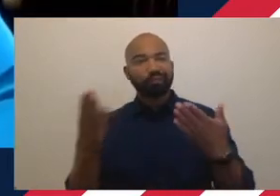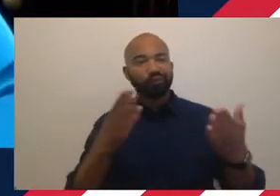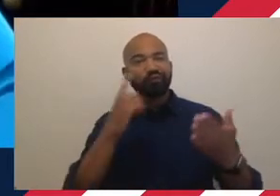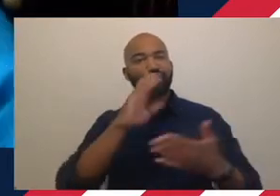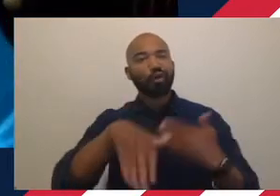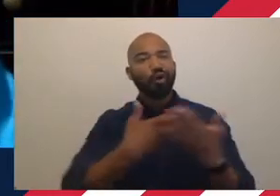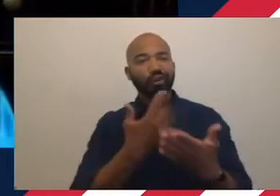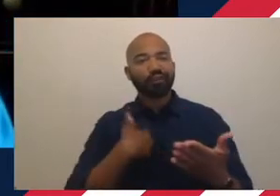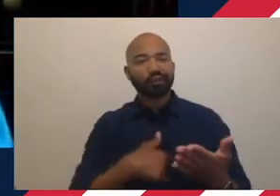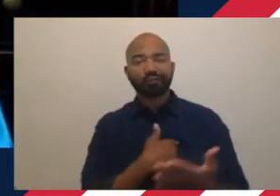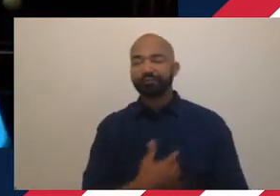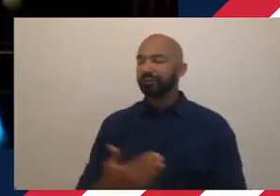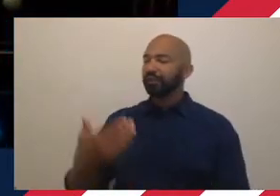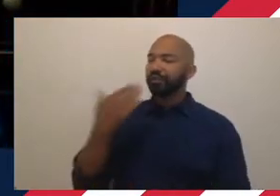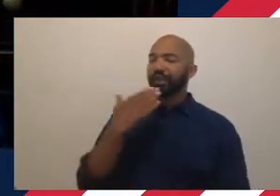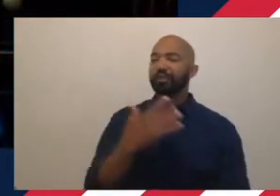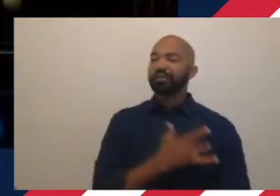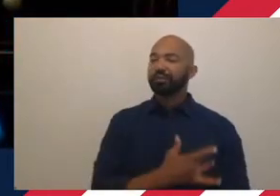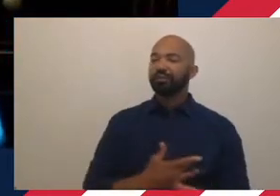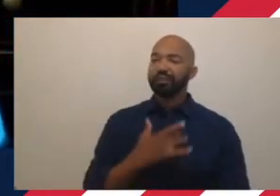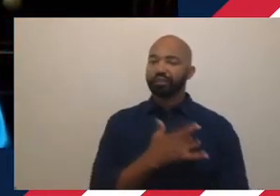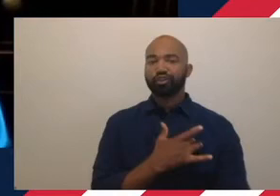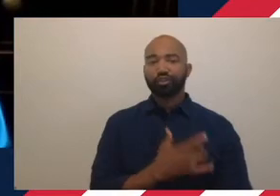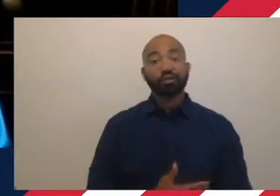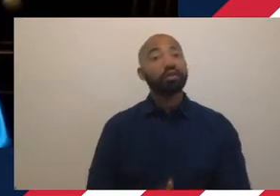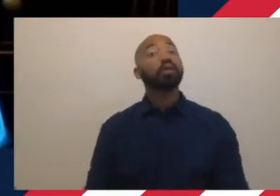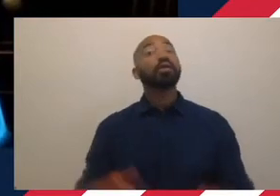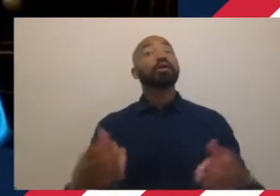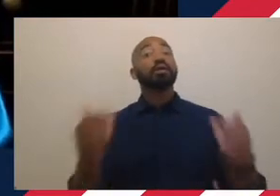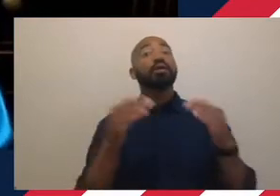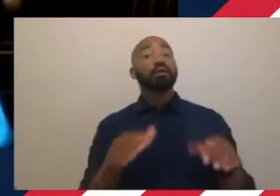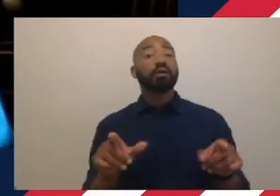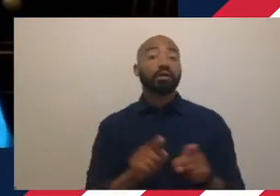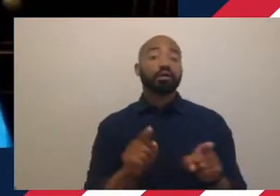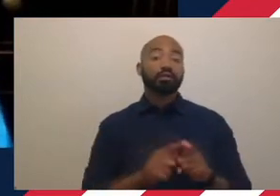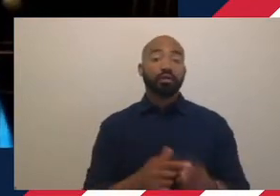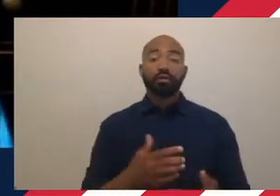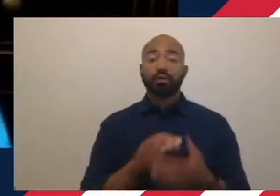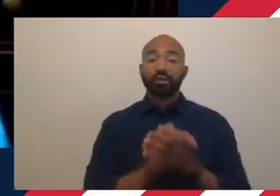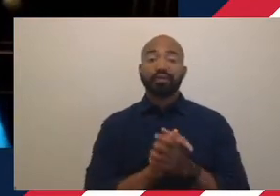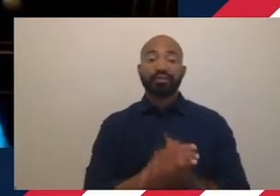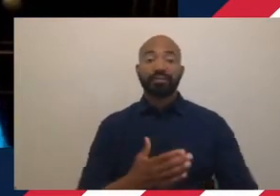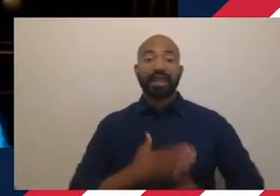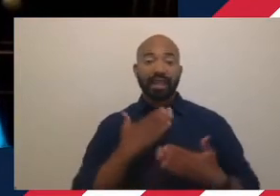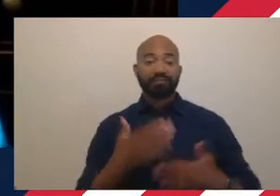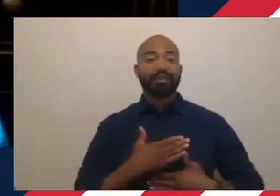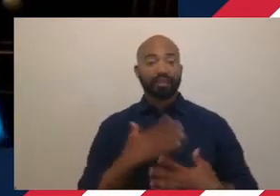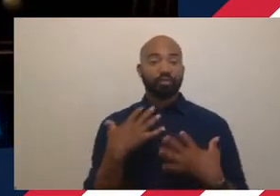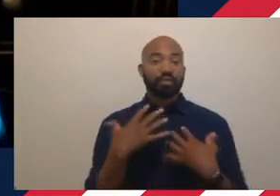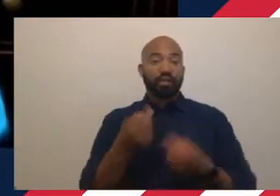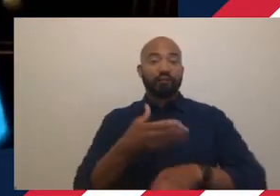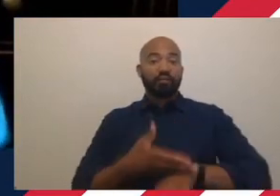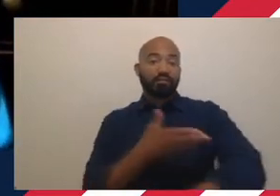Doctor. And glad to see that you have recovered from COVID. And no chance. Thank you.